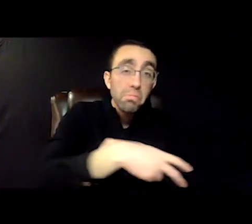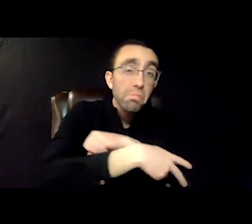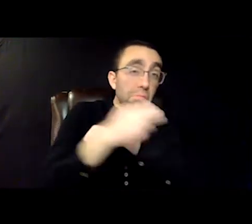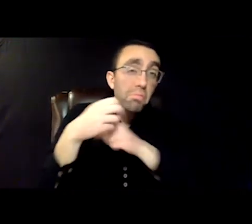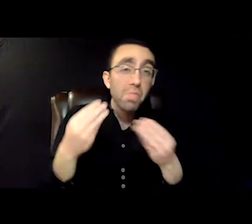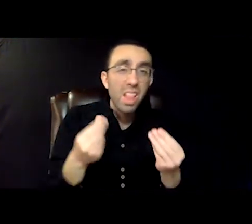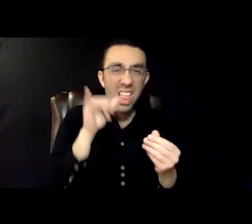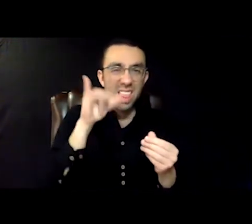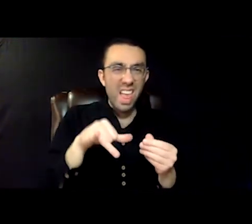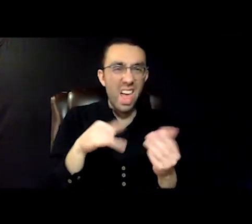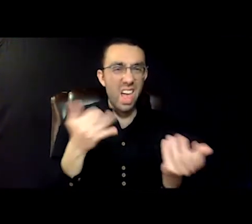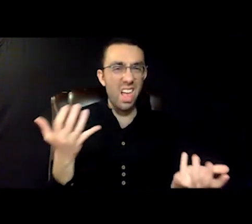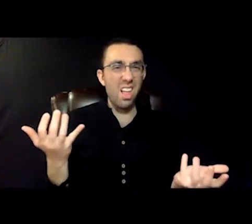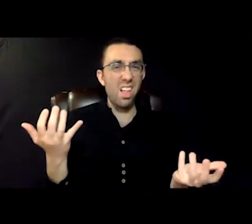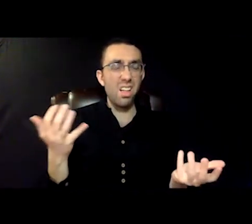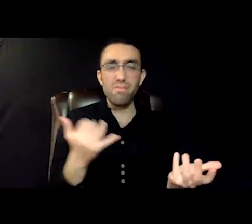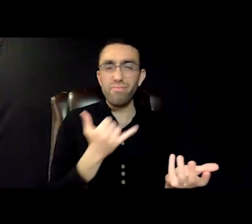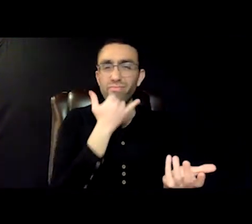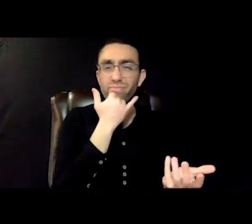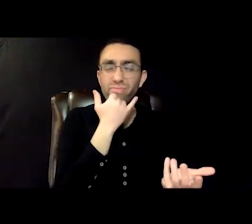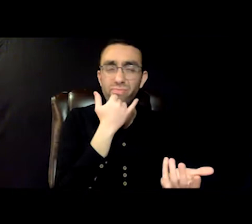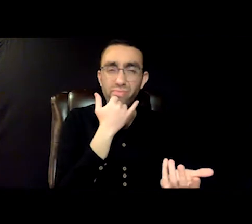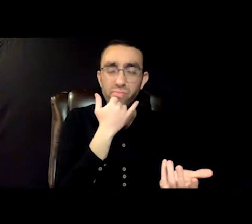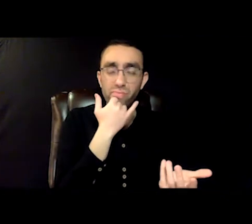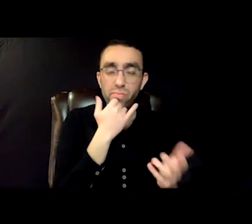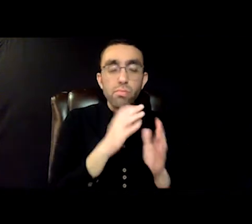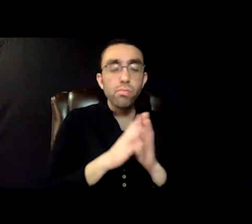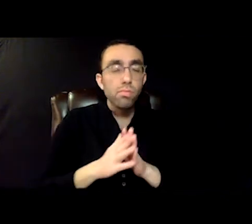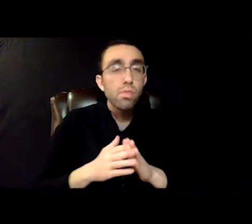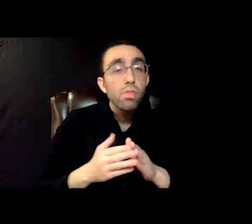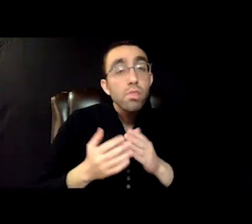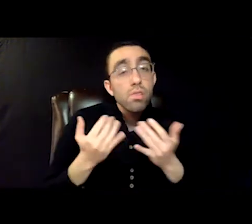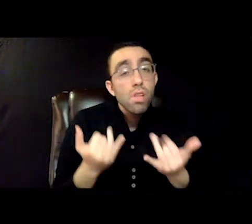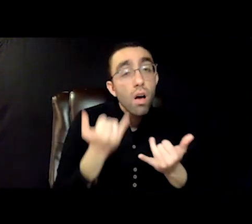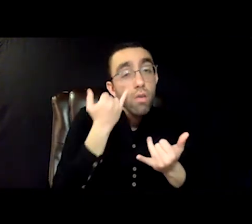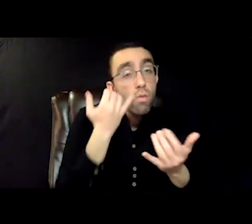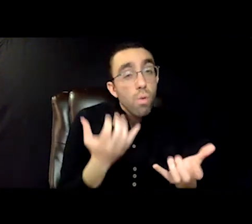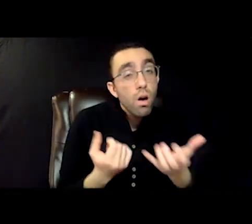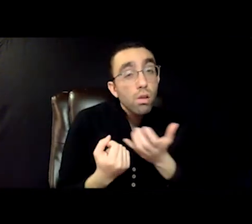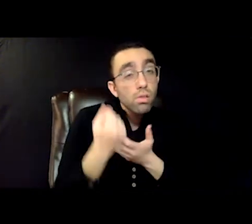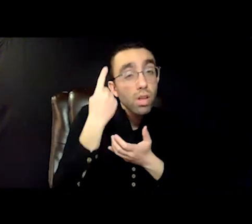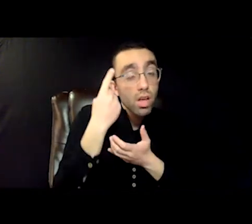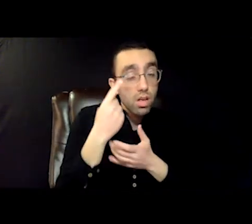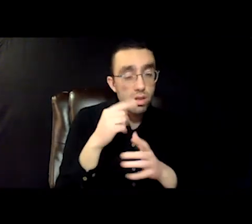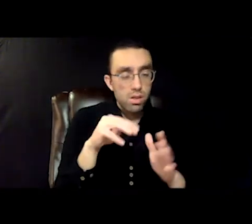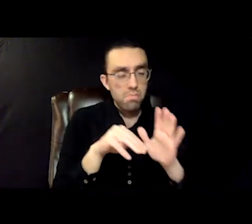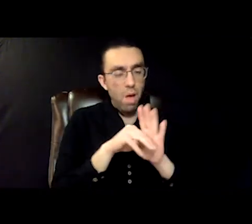And what worse, when you want to understand how our industrial agricultural model works,